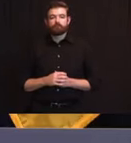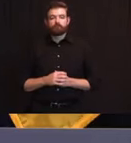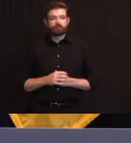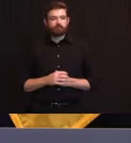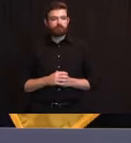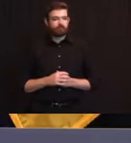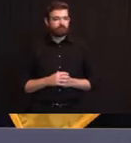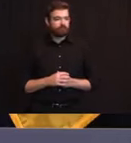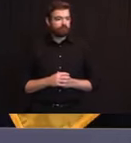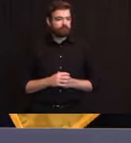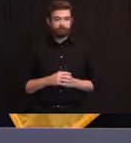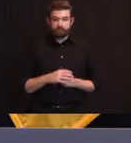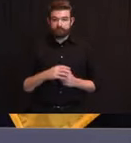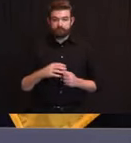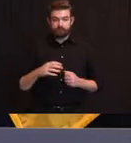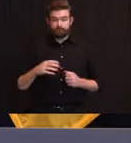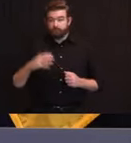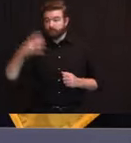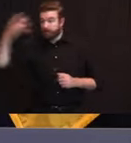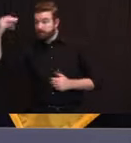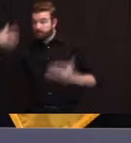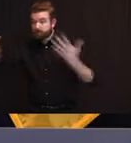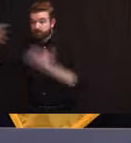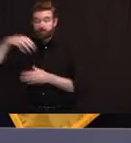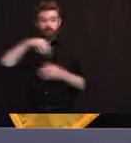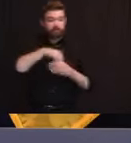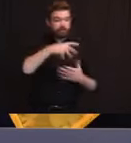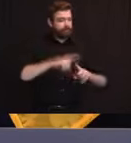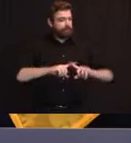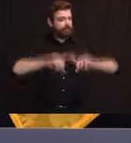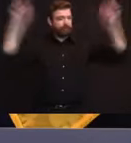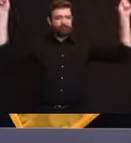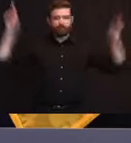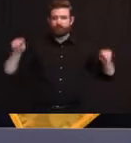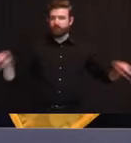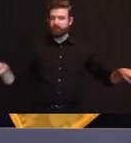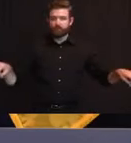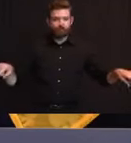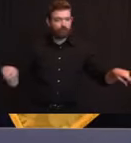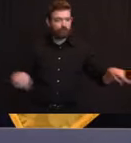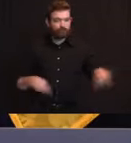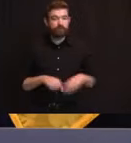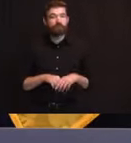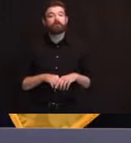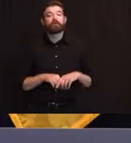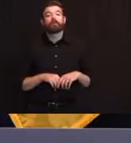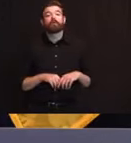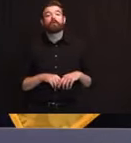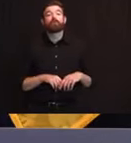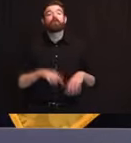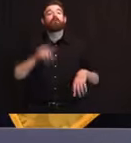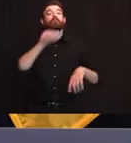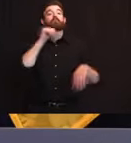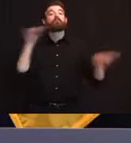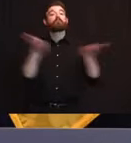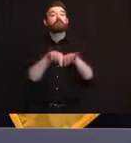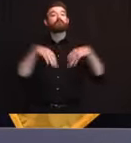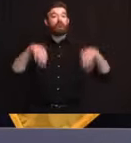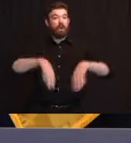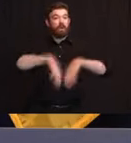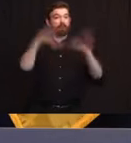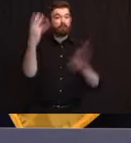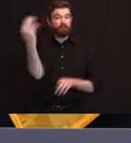just indoors only, because non-essential retail is open for business on Monday, which we're thrilled about. But that's going to be with